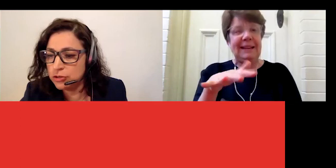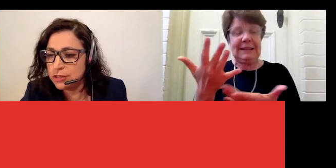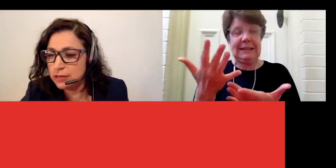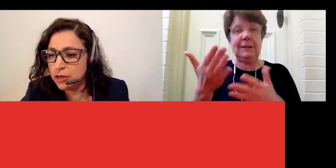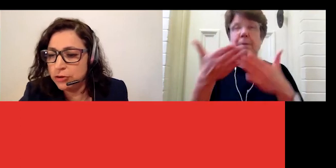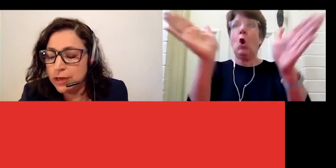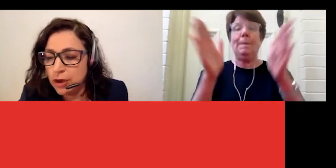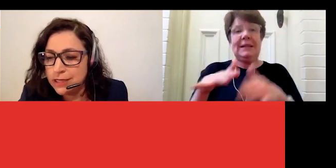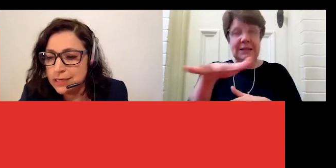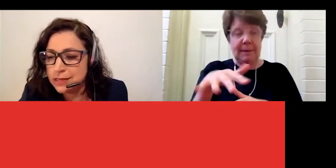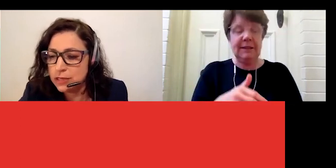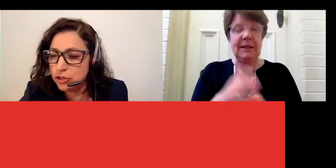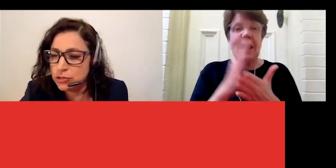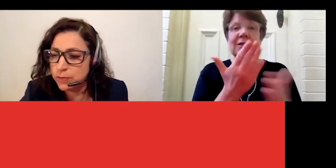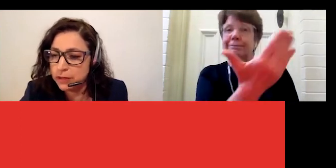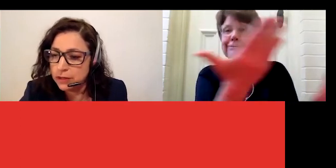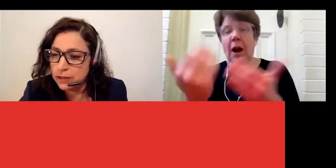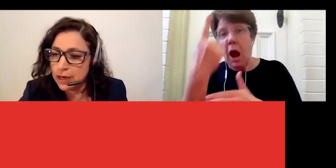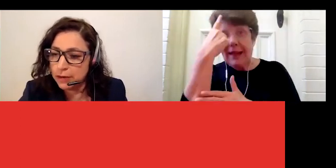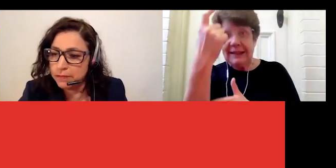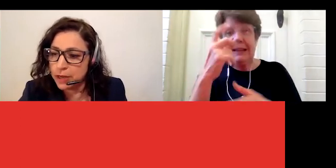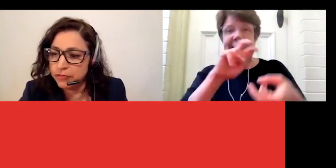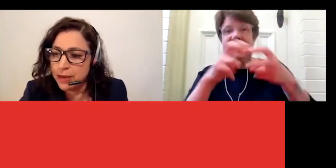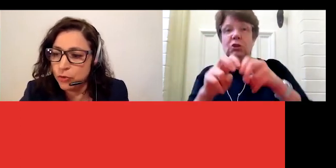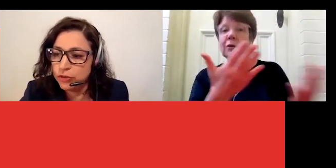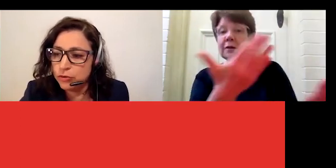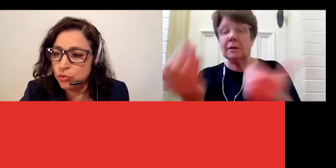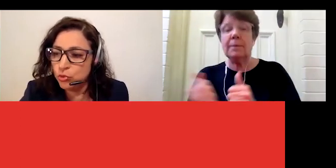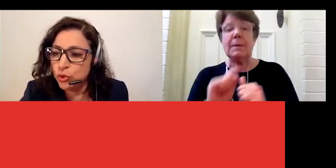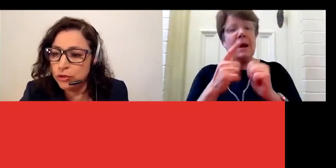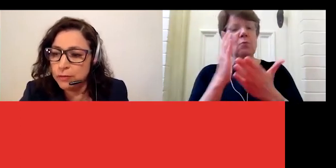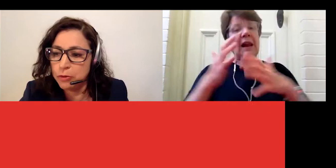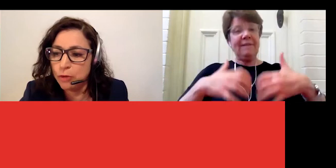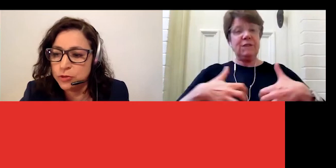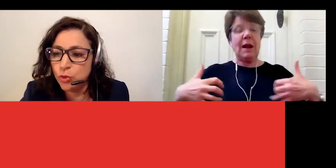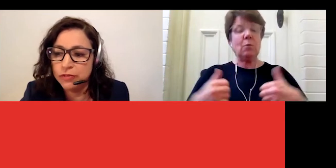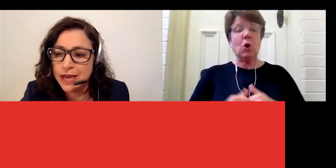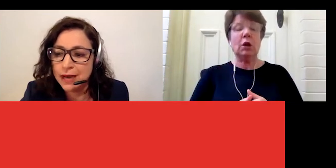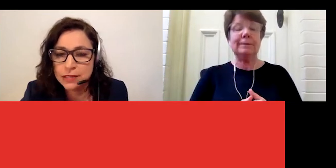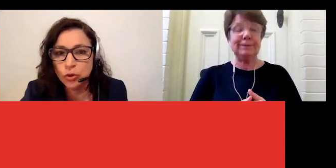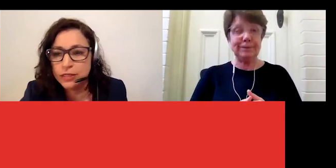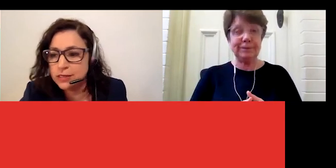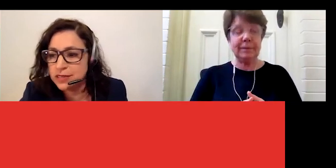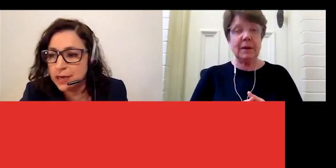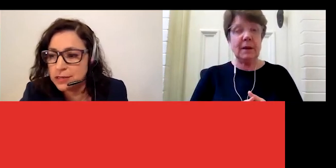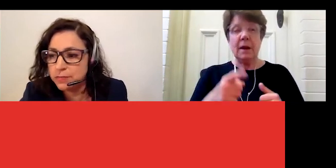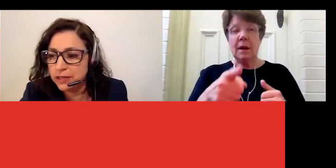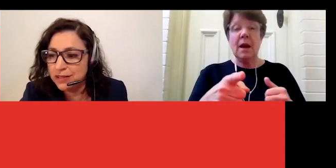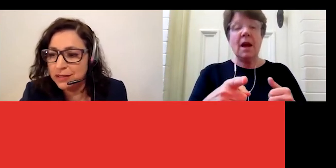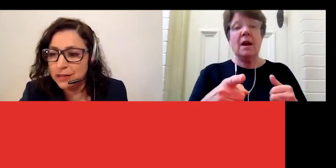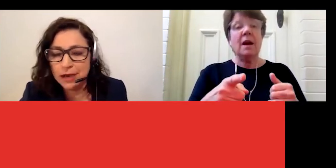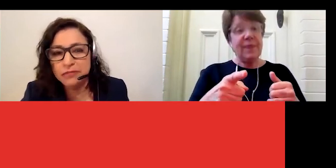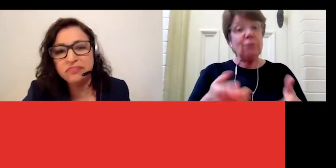ideas and issues, but a framework that wouldn't prompt what the artist wanted to discuss,